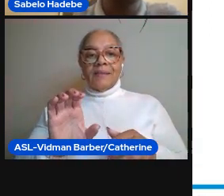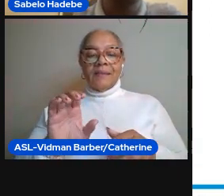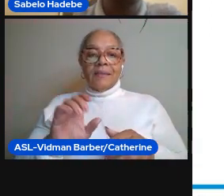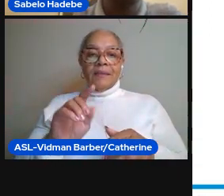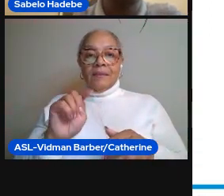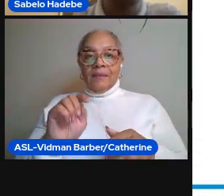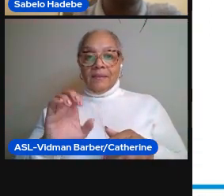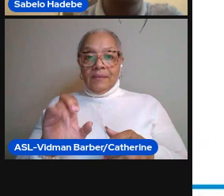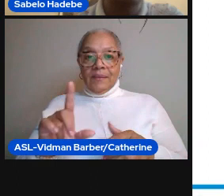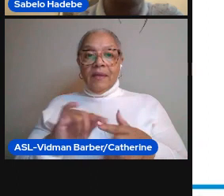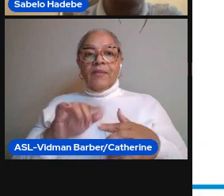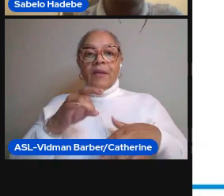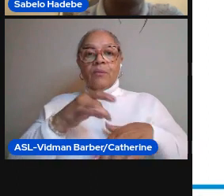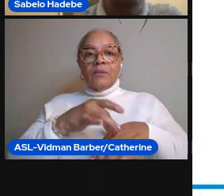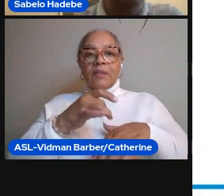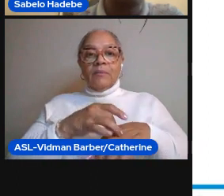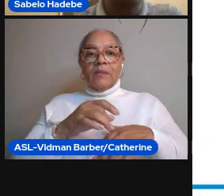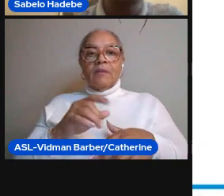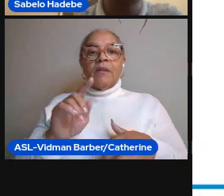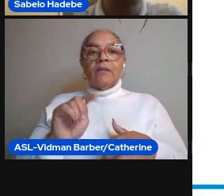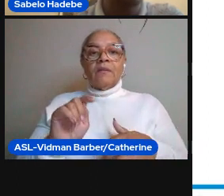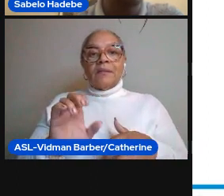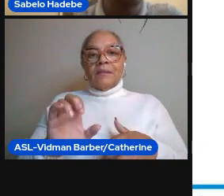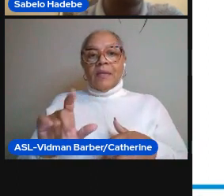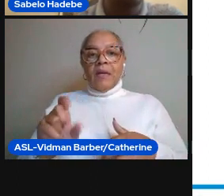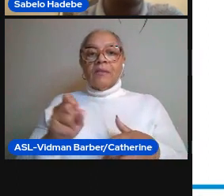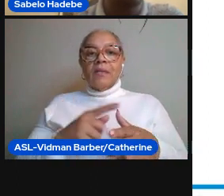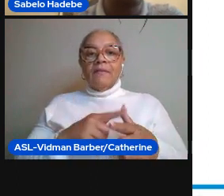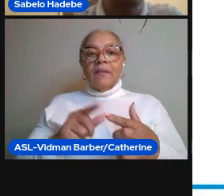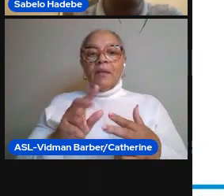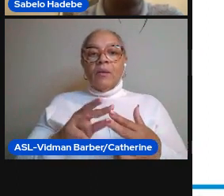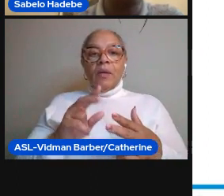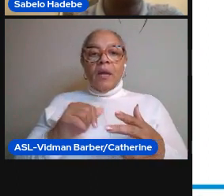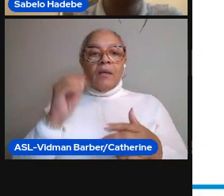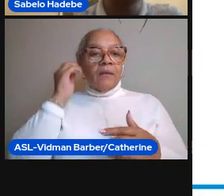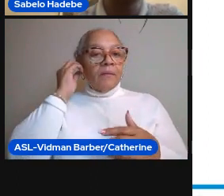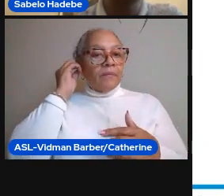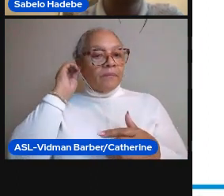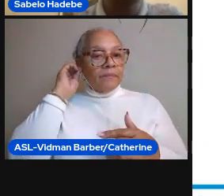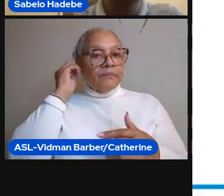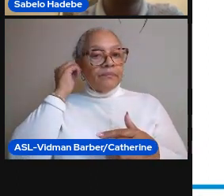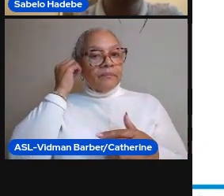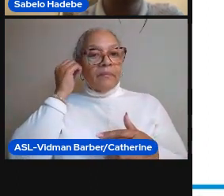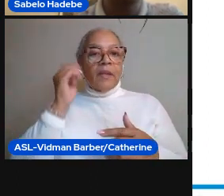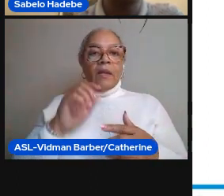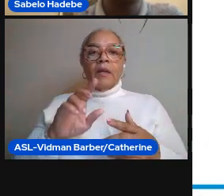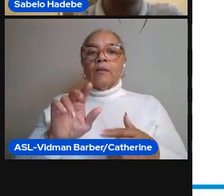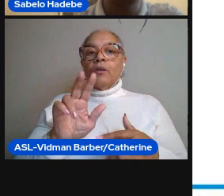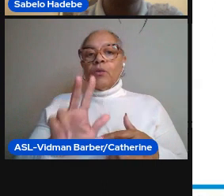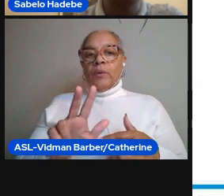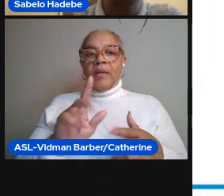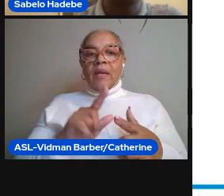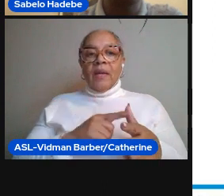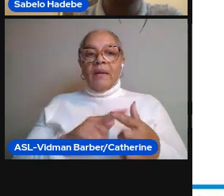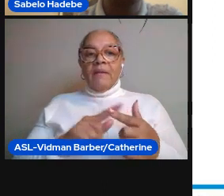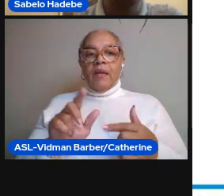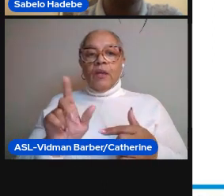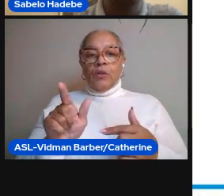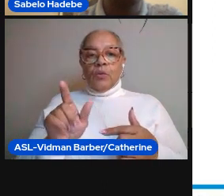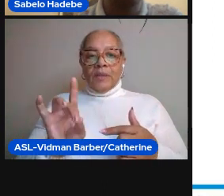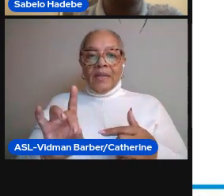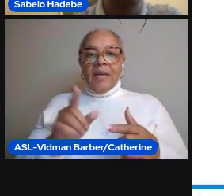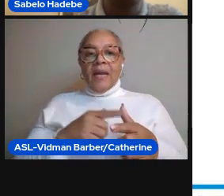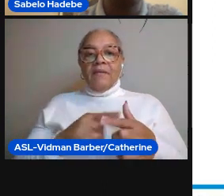stimulate the CD4 T cells with either anti-CD3 or anti-CD28. And then we polarize them